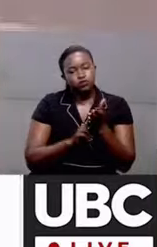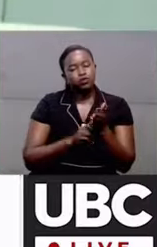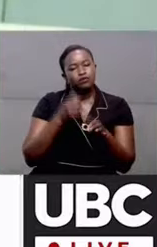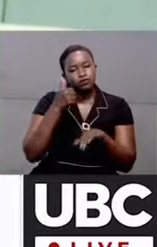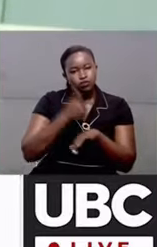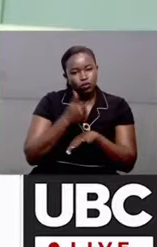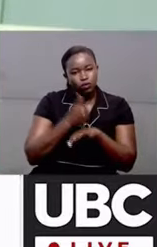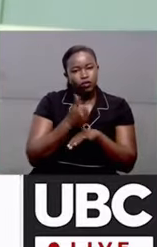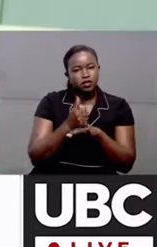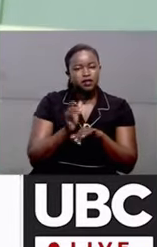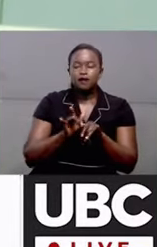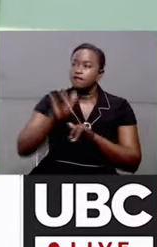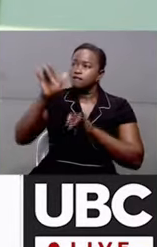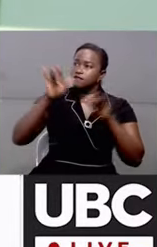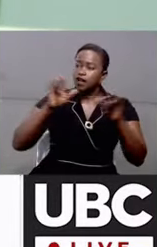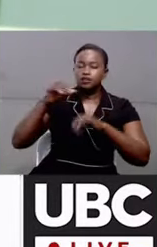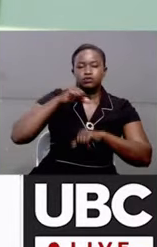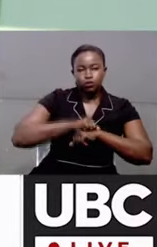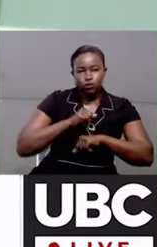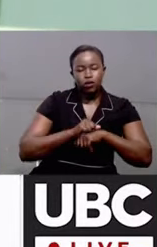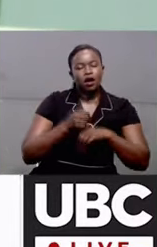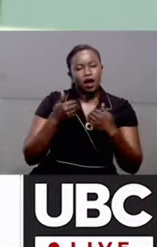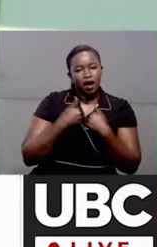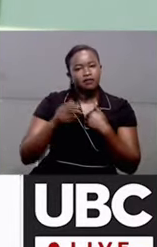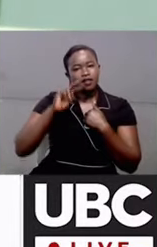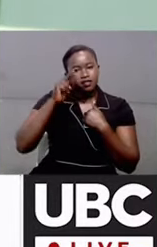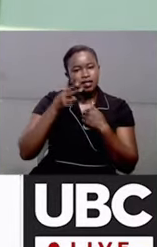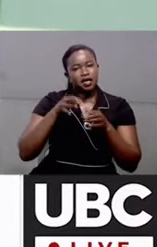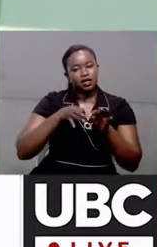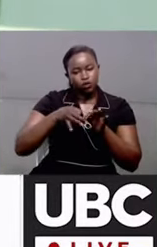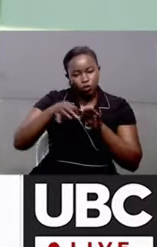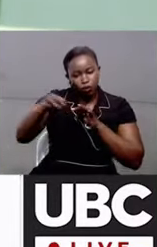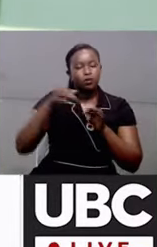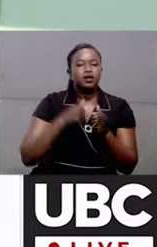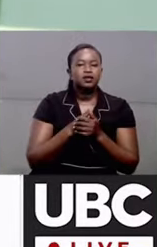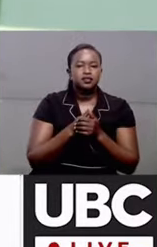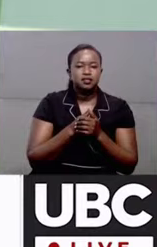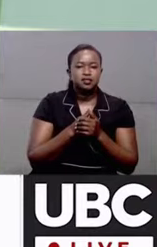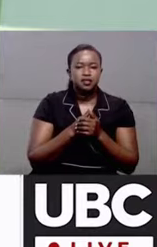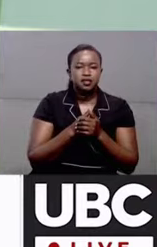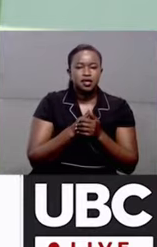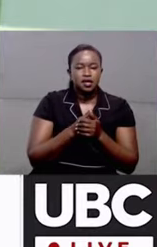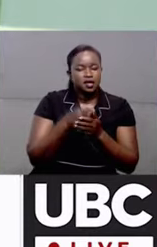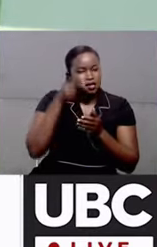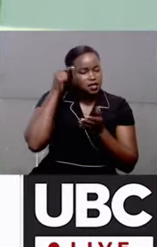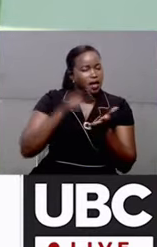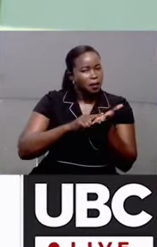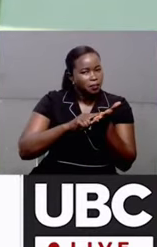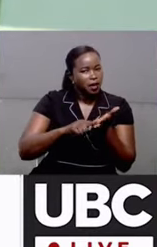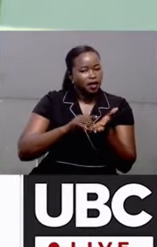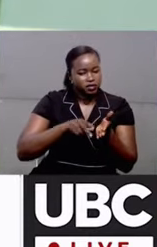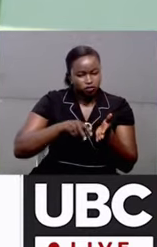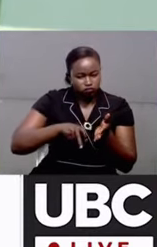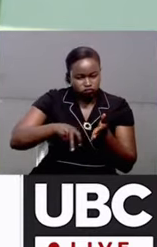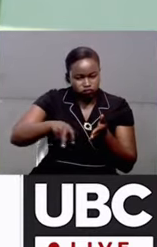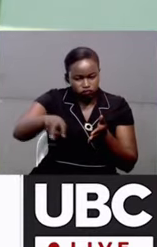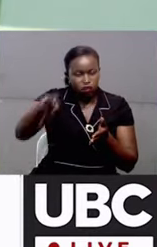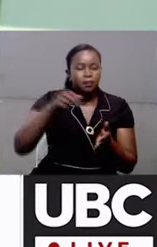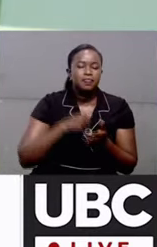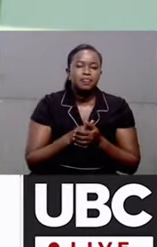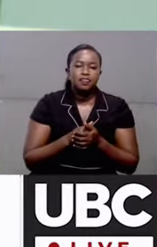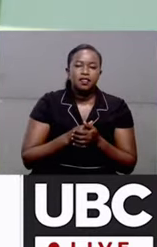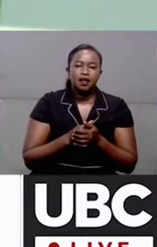Flying School, which has the second longest tarmac runway other than Entebbe in the country, which probably